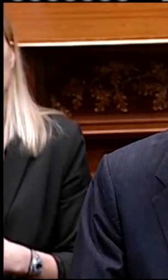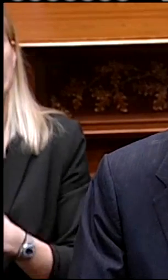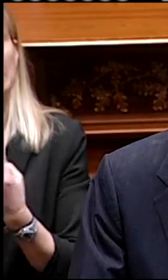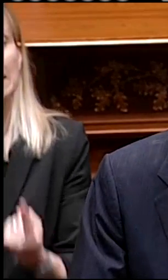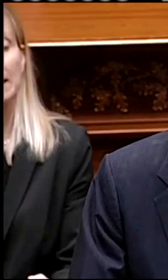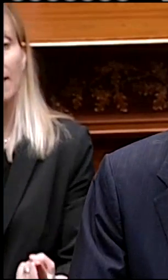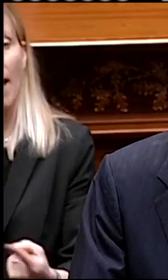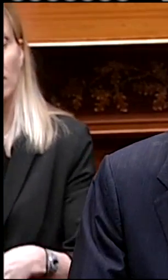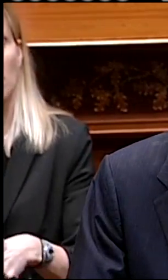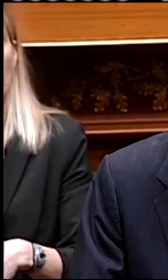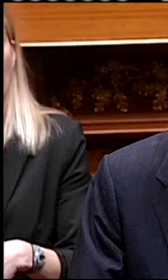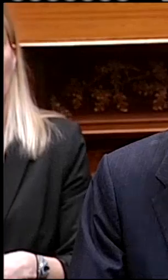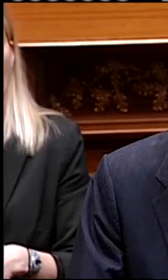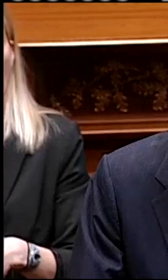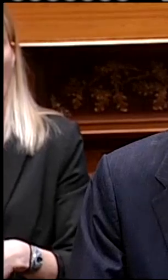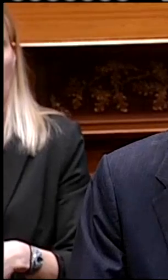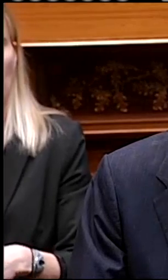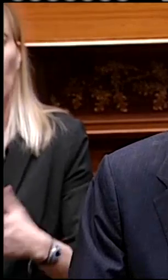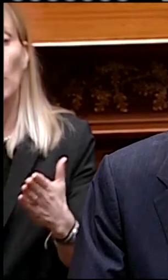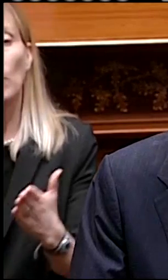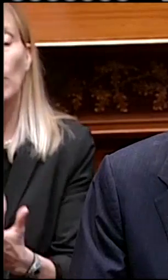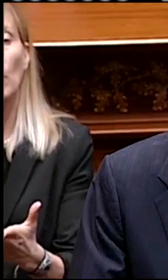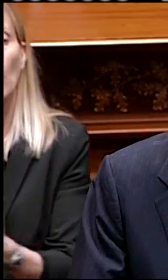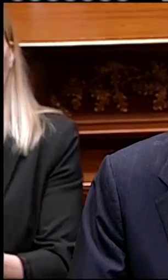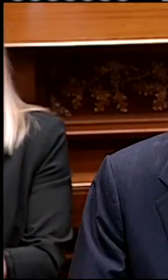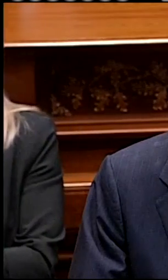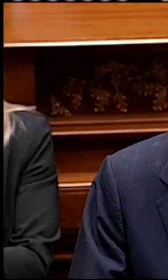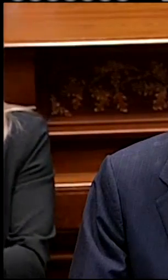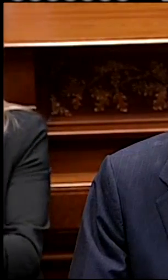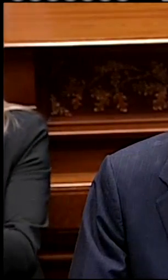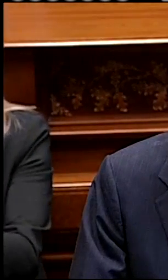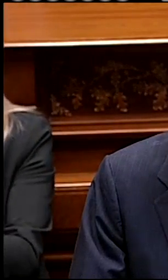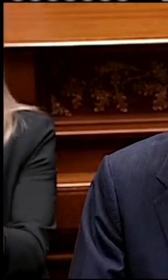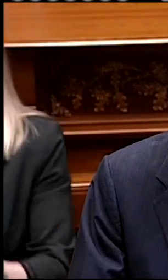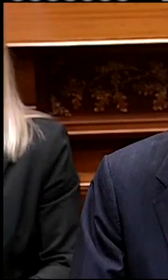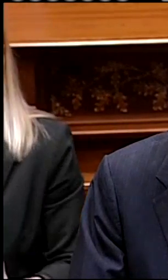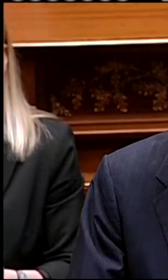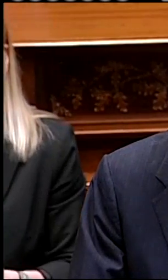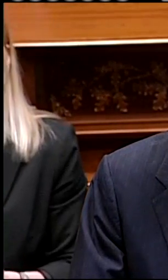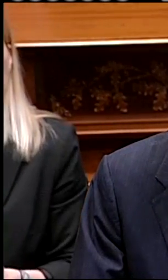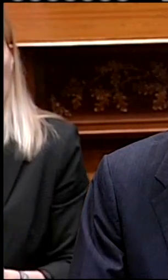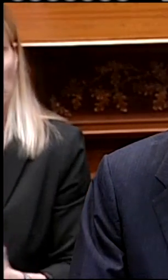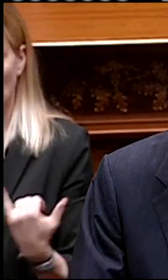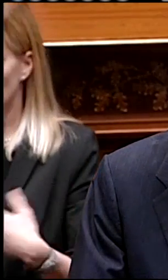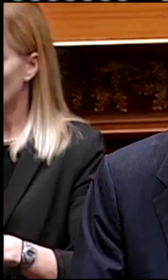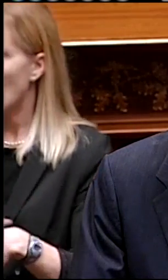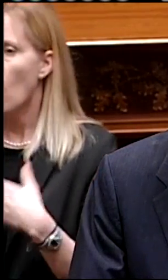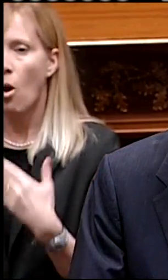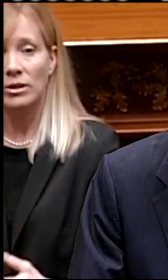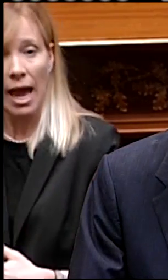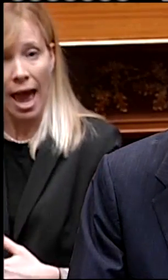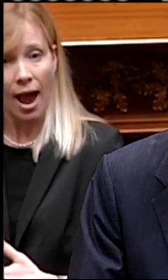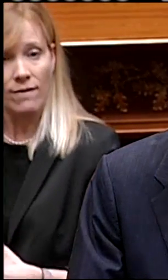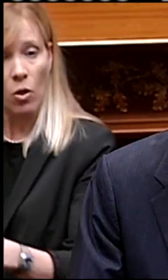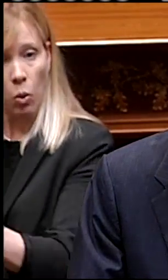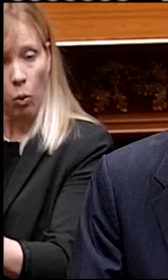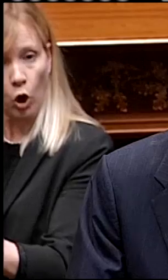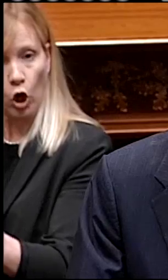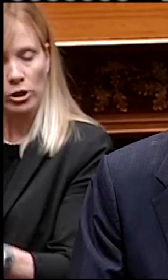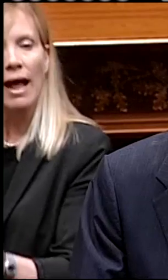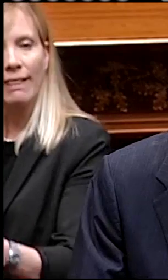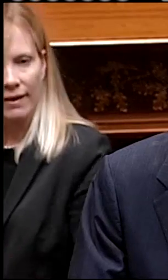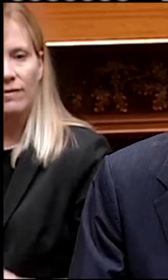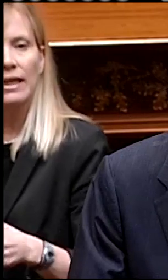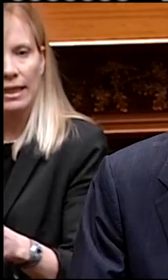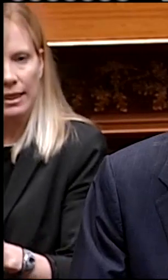Since then, they've hired 100 new Indiana workers. And today, almost half of its workforce lives